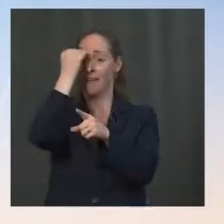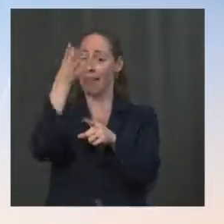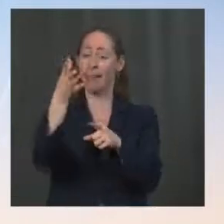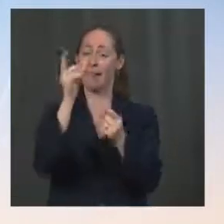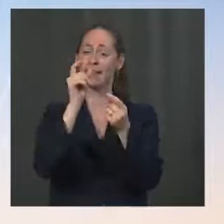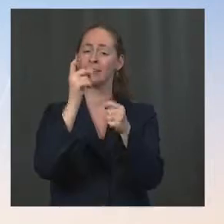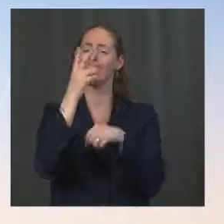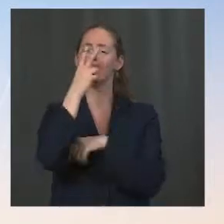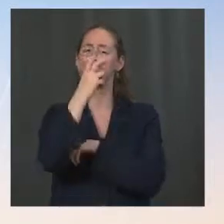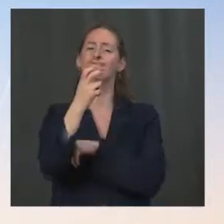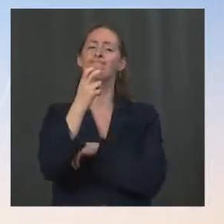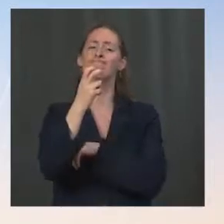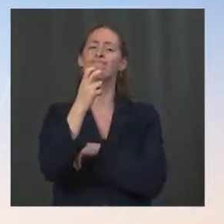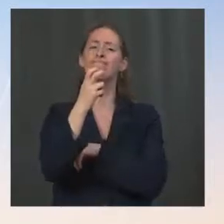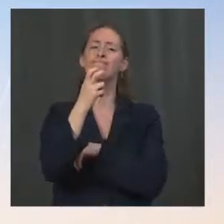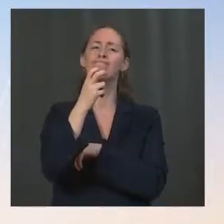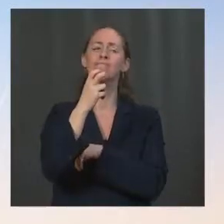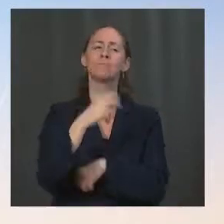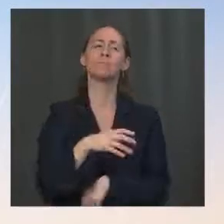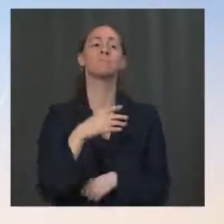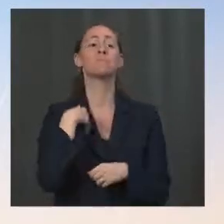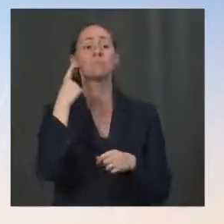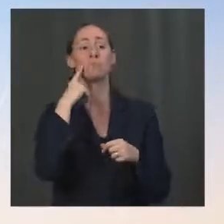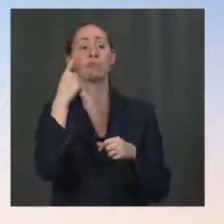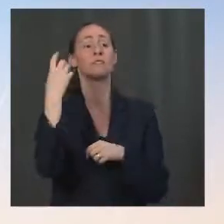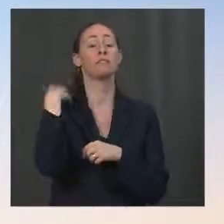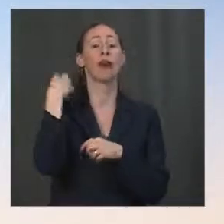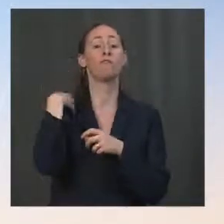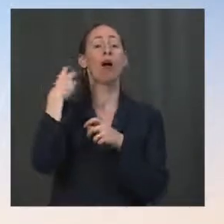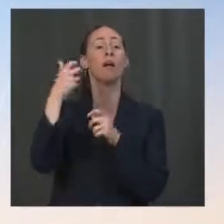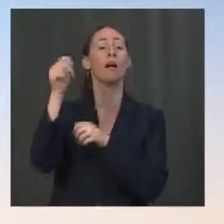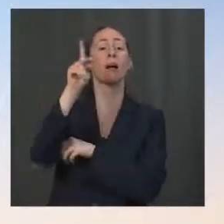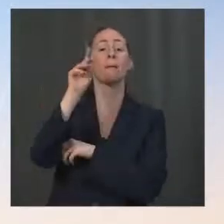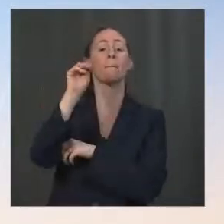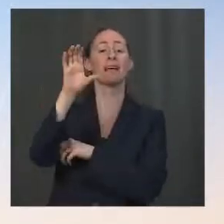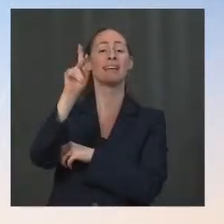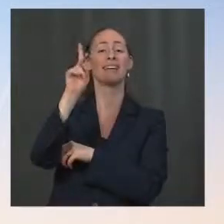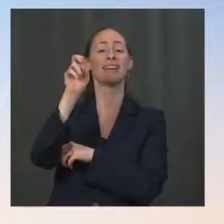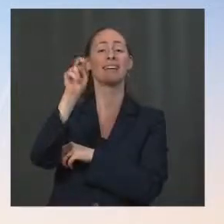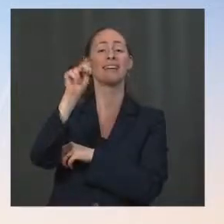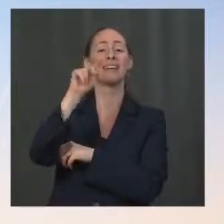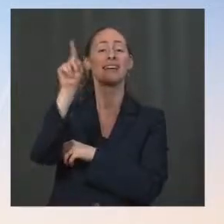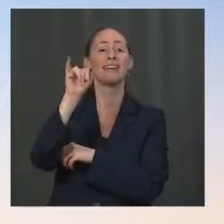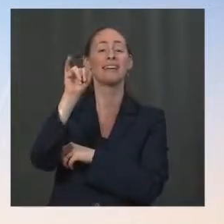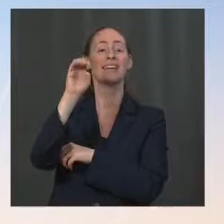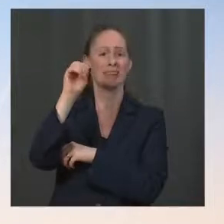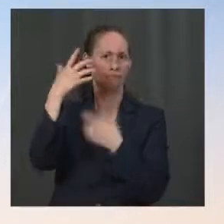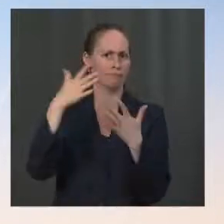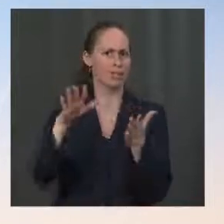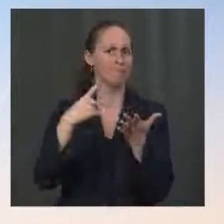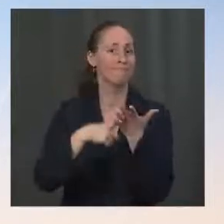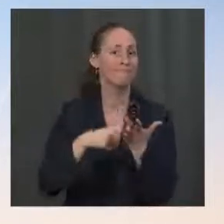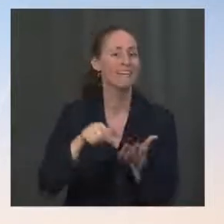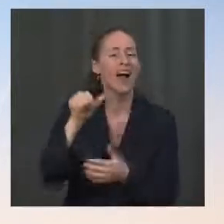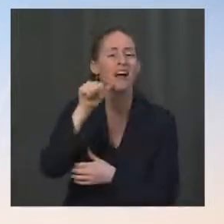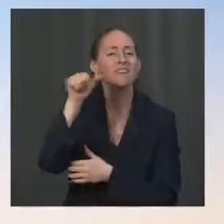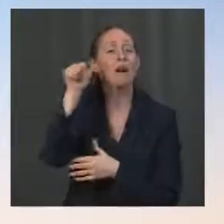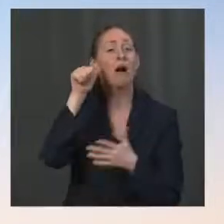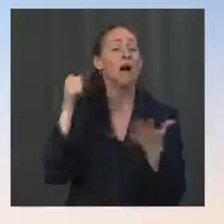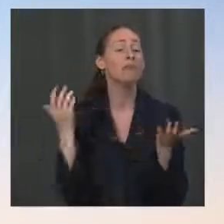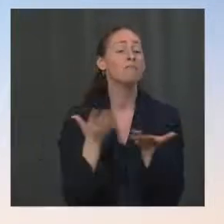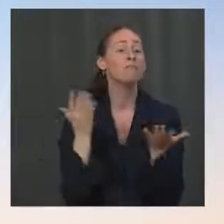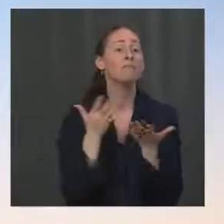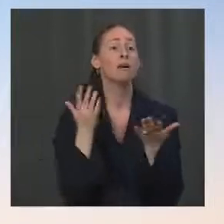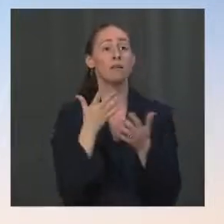refer to is something General McKenzie said yesterday, which really stuck with me in terms of illustrating what's happening here. In order to do the security